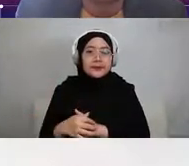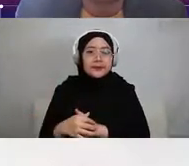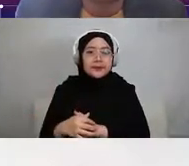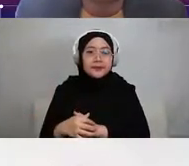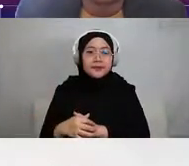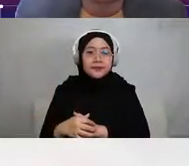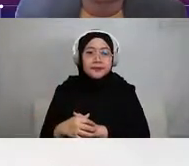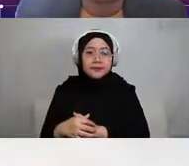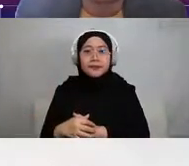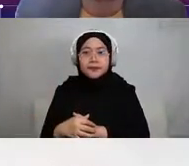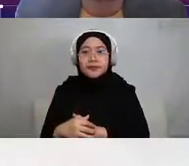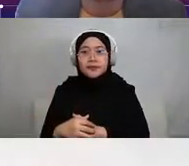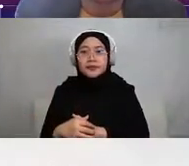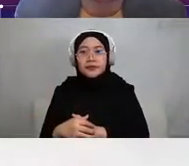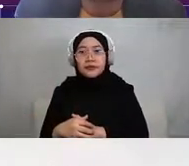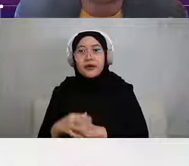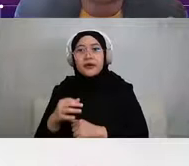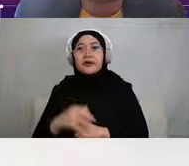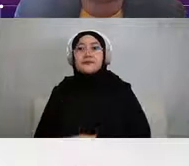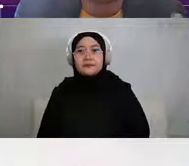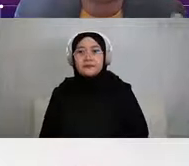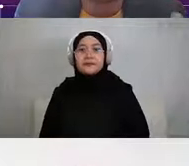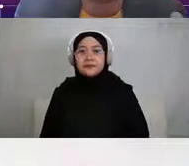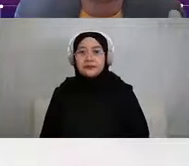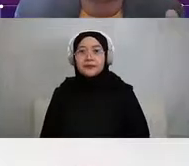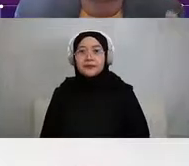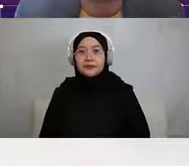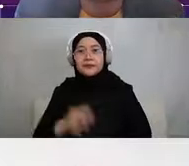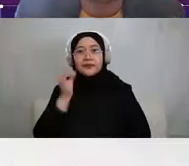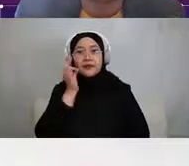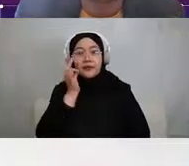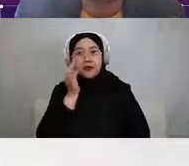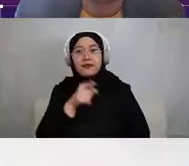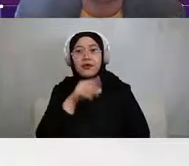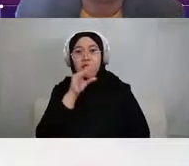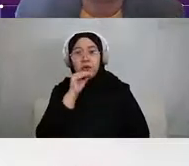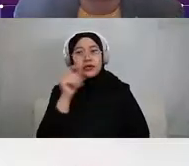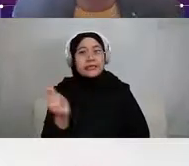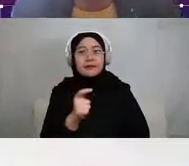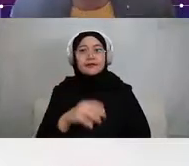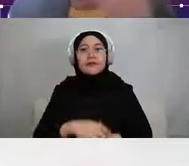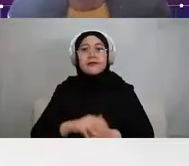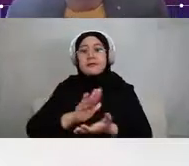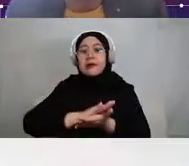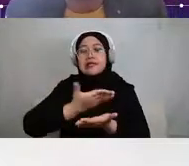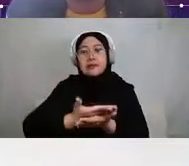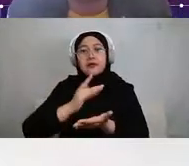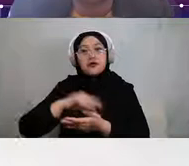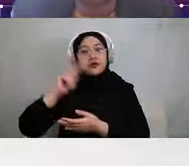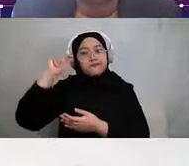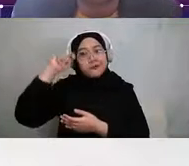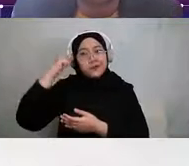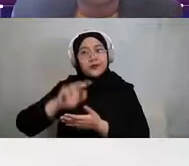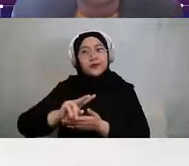there. So we can use electric buses as a battery, as an energy storage device, so that the power can be stored